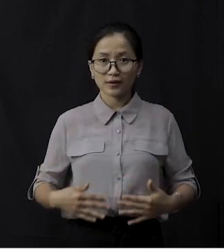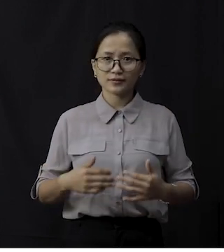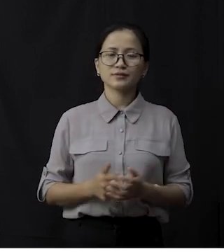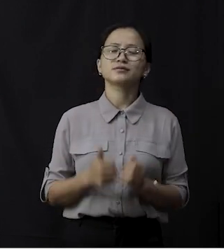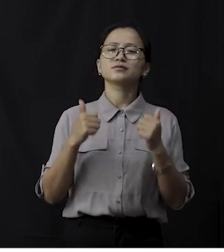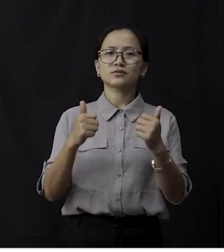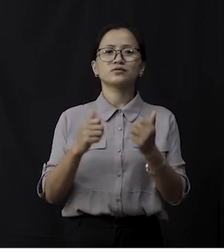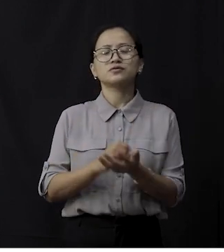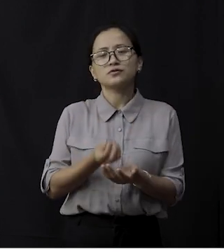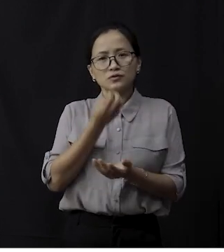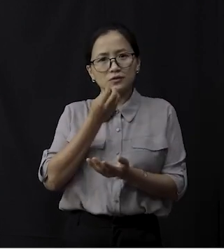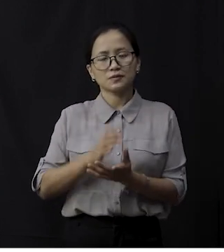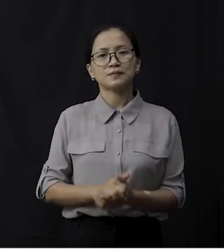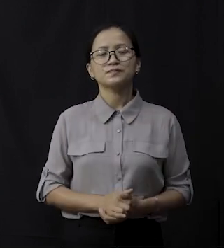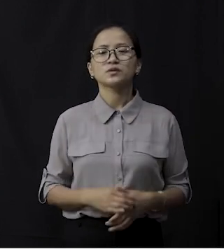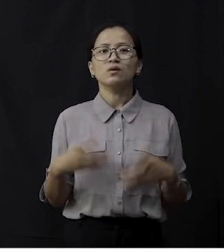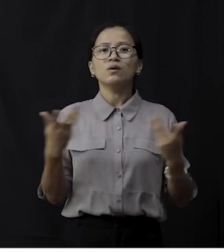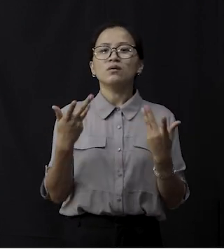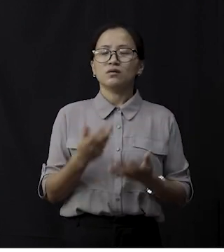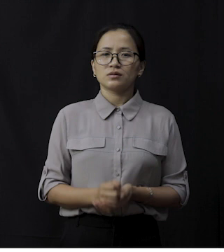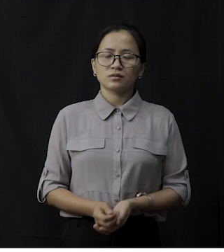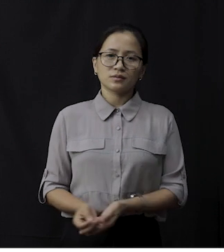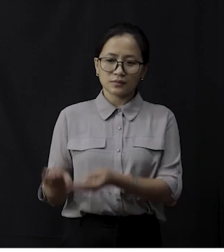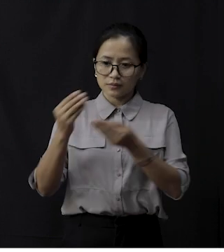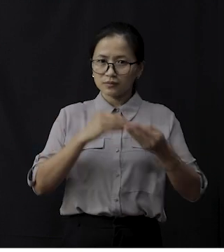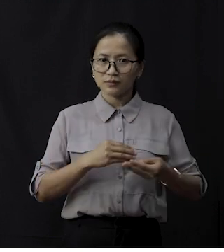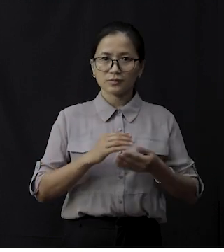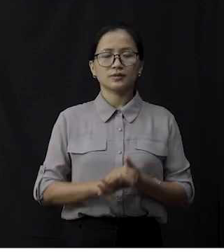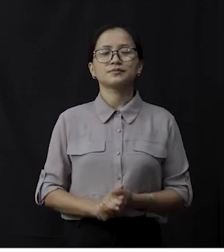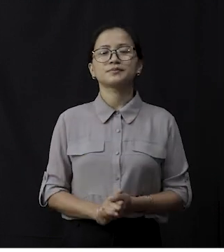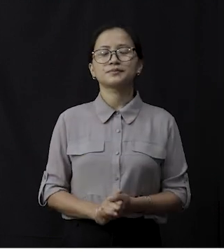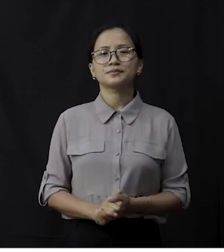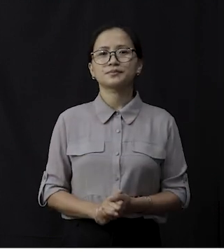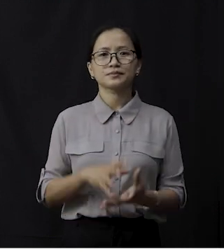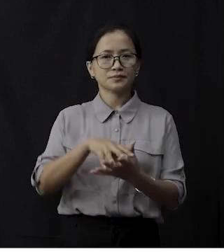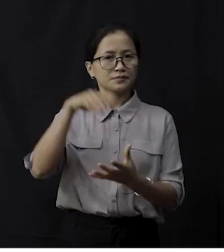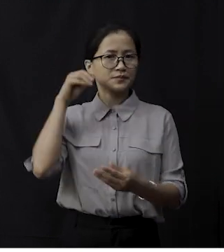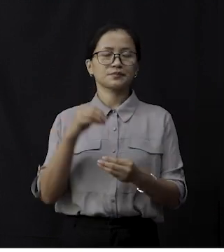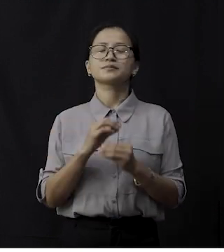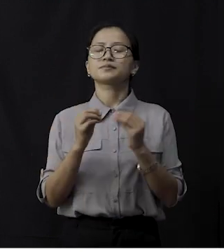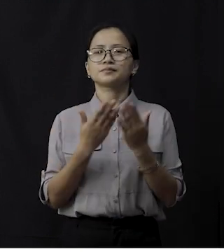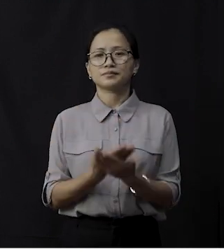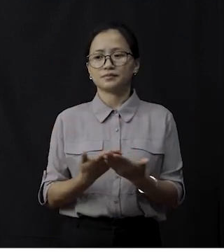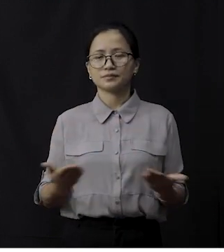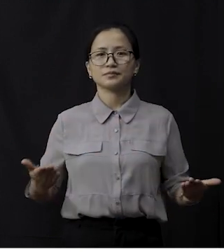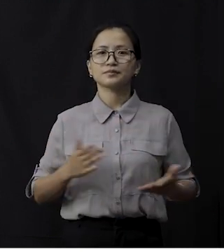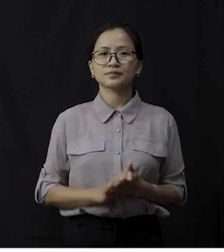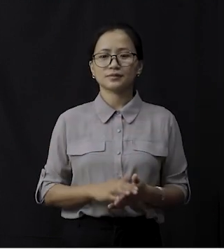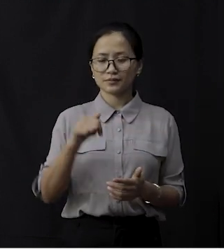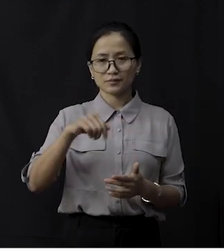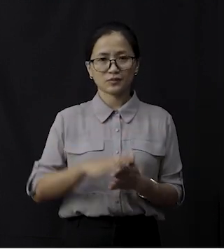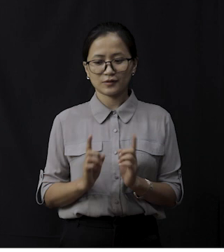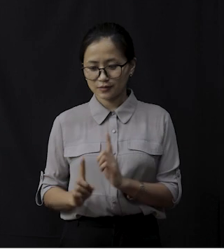also. Now, where did all this healthy food came from? We will learn about them, okay? Now, and then